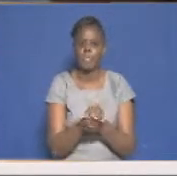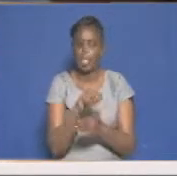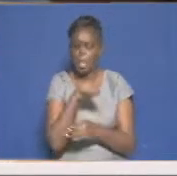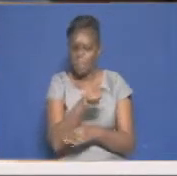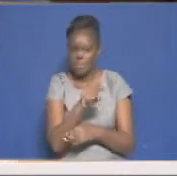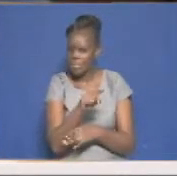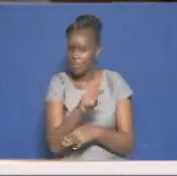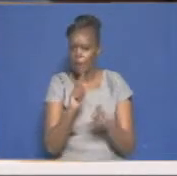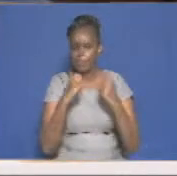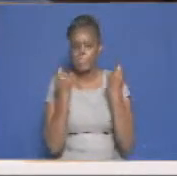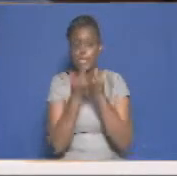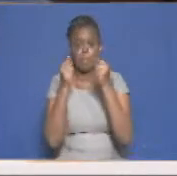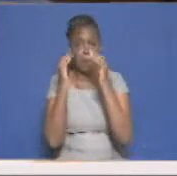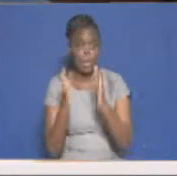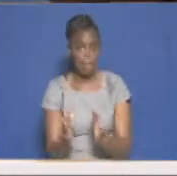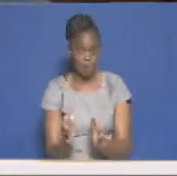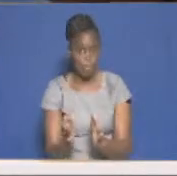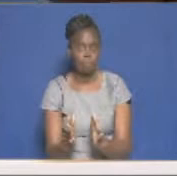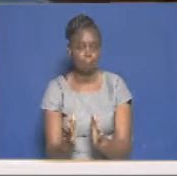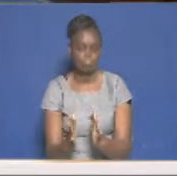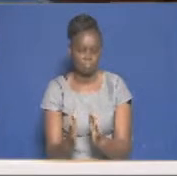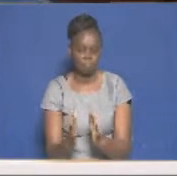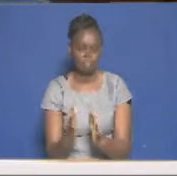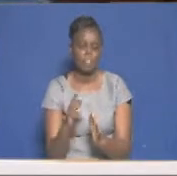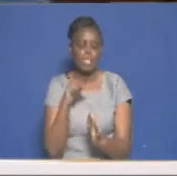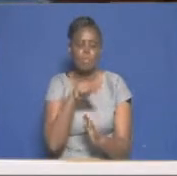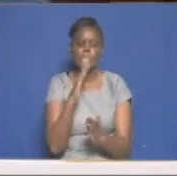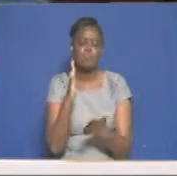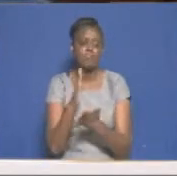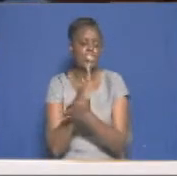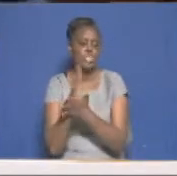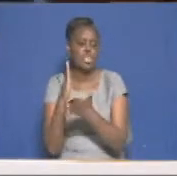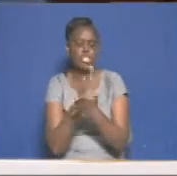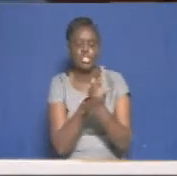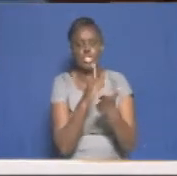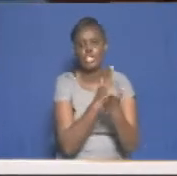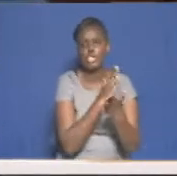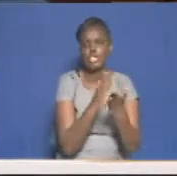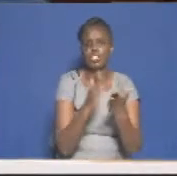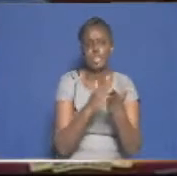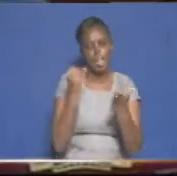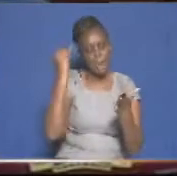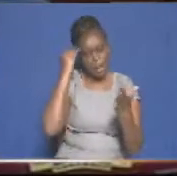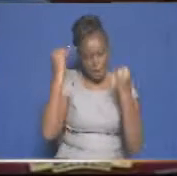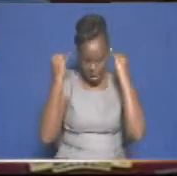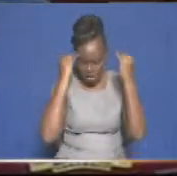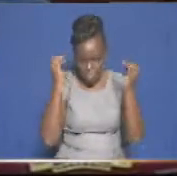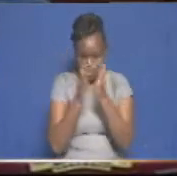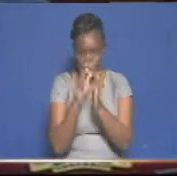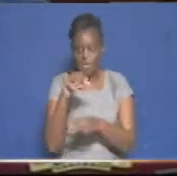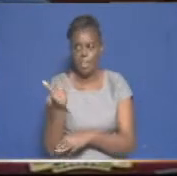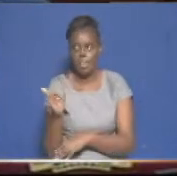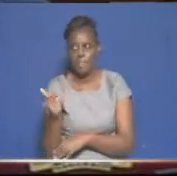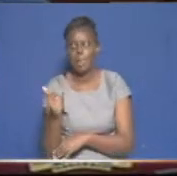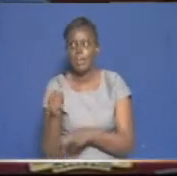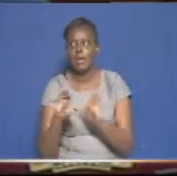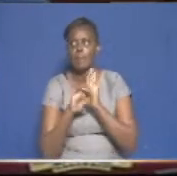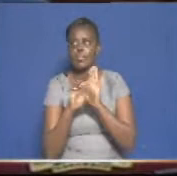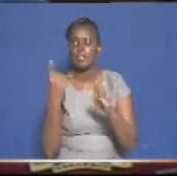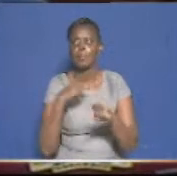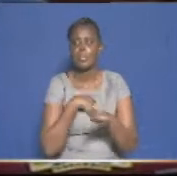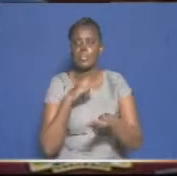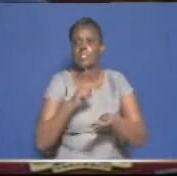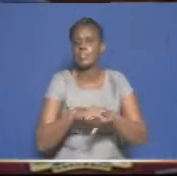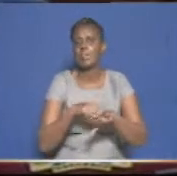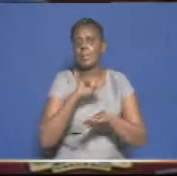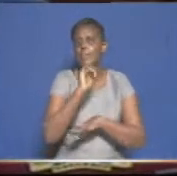player, Mr. Speaker, and he would share his thoughts with others, like us during that